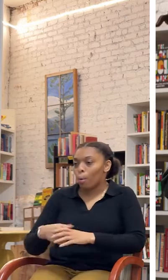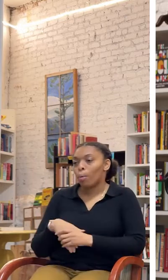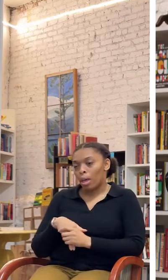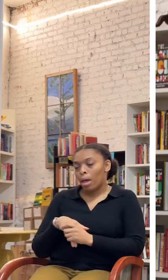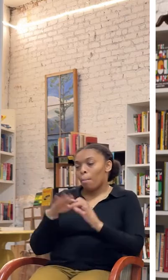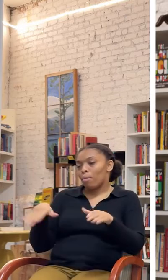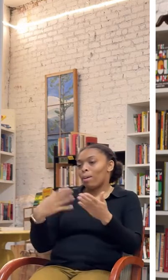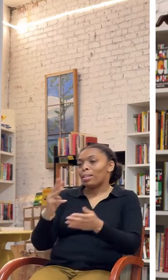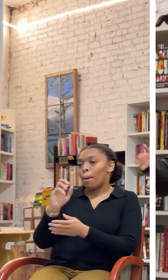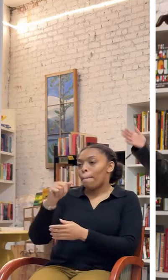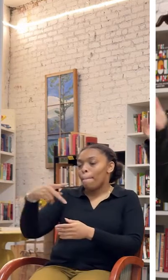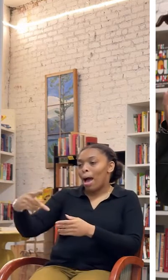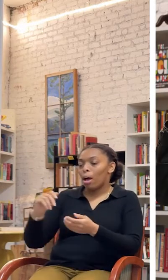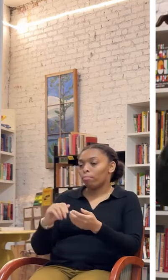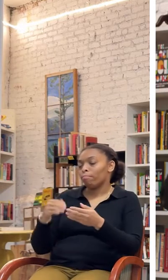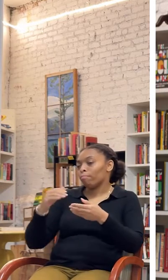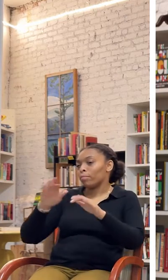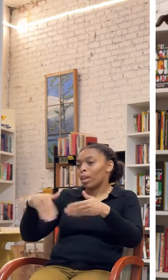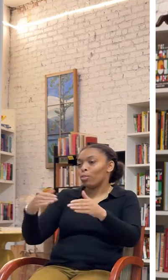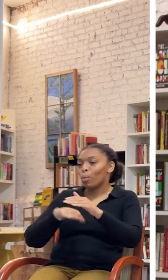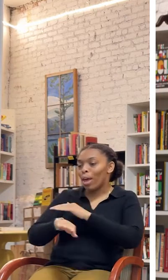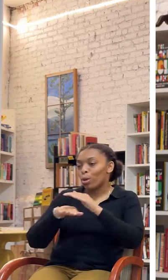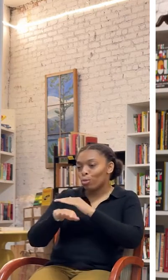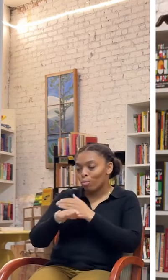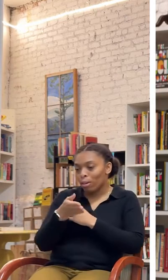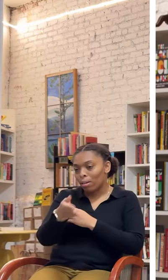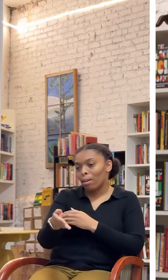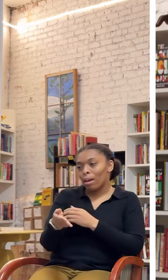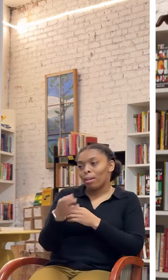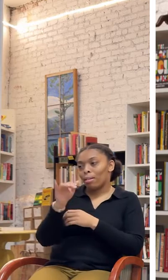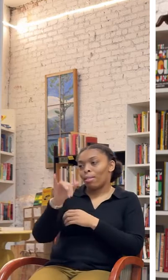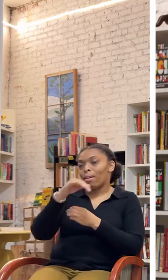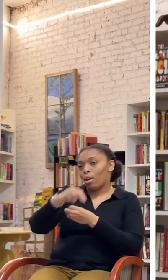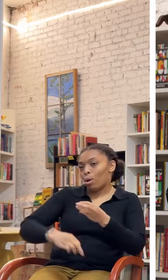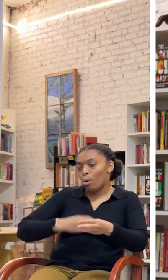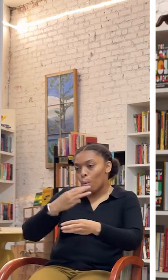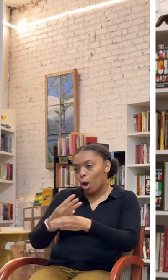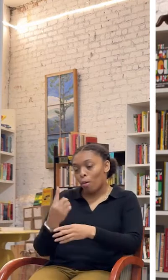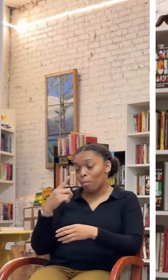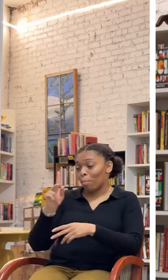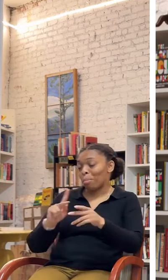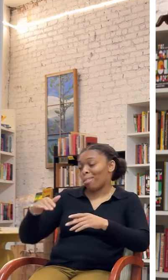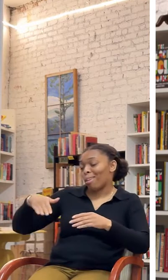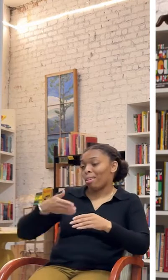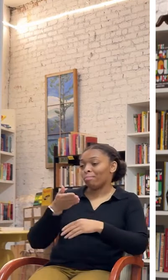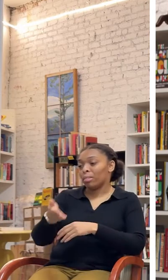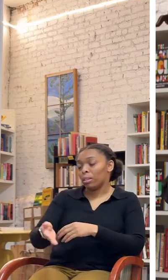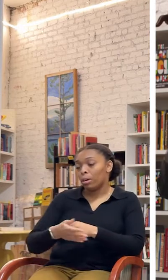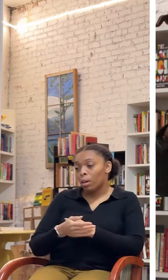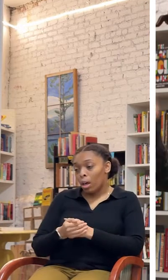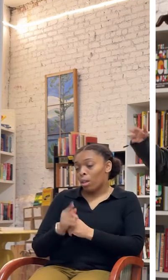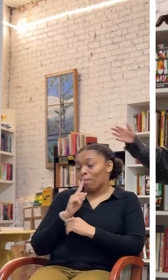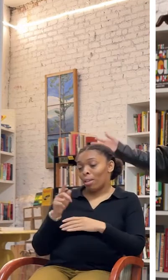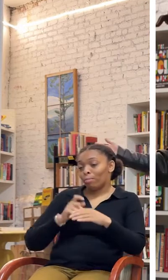like this sort of entry, right, into that for folks who are not there yet. So it's like the